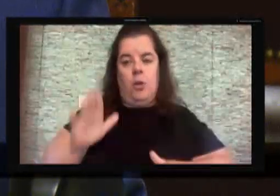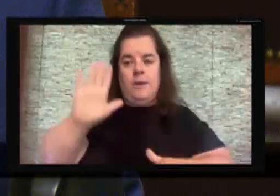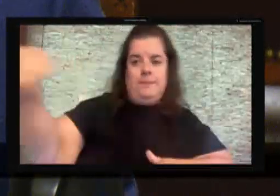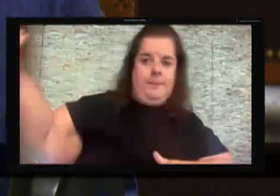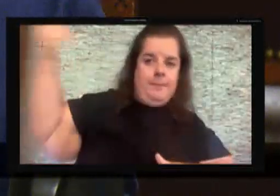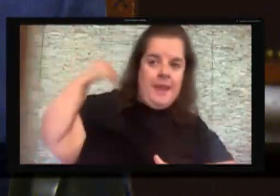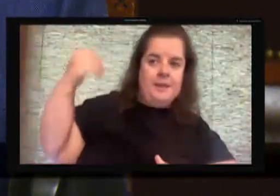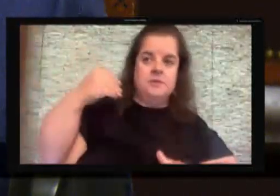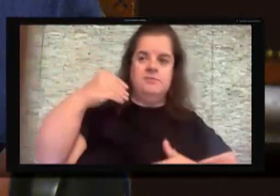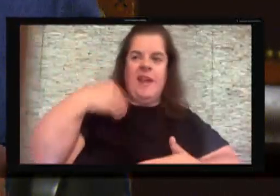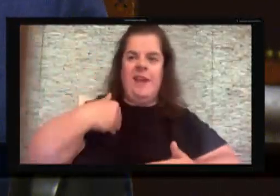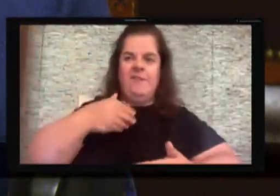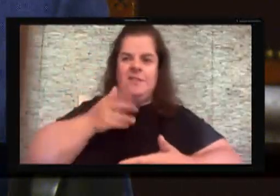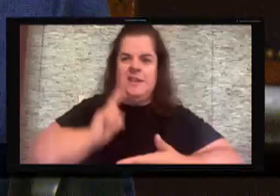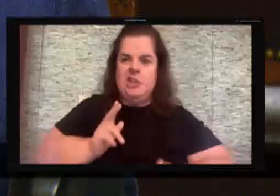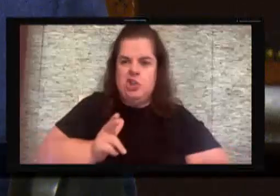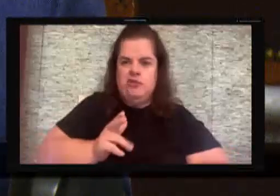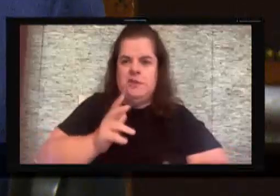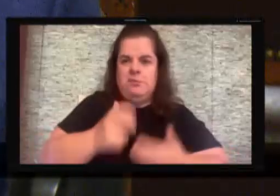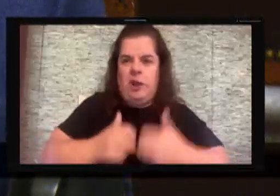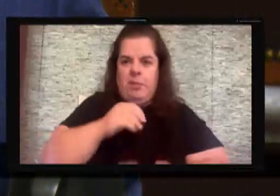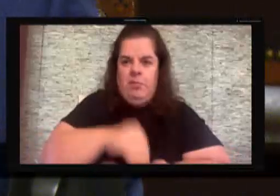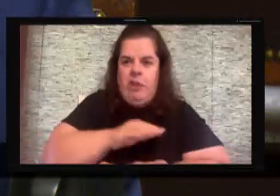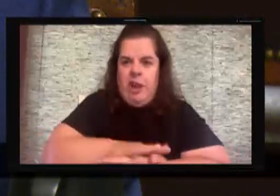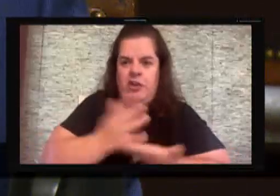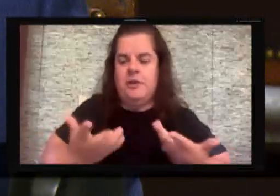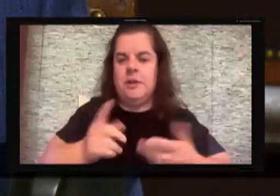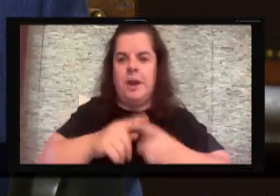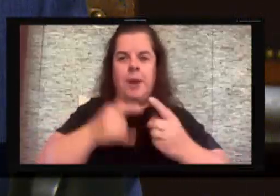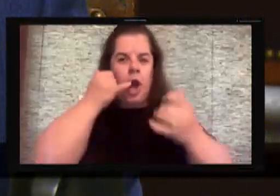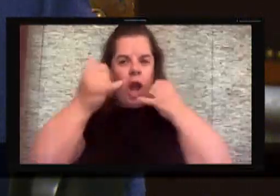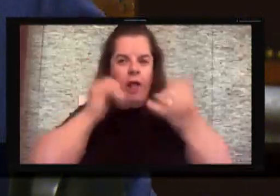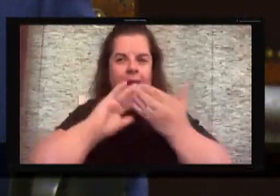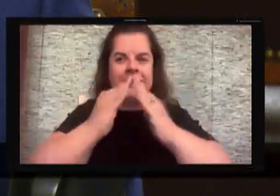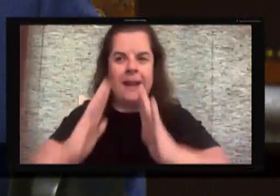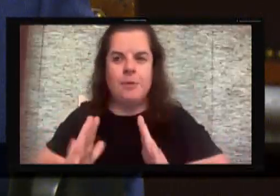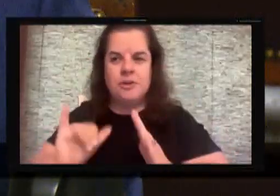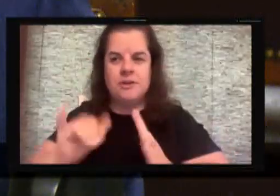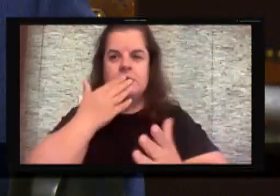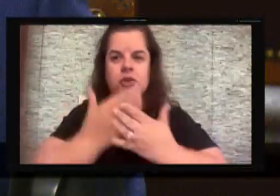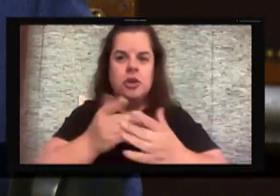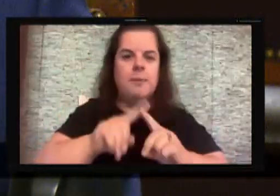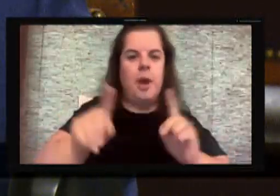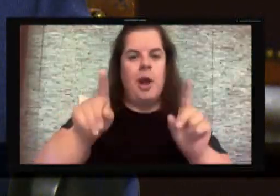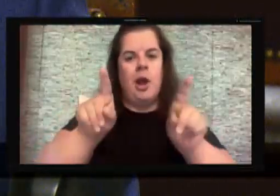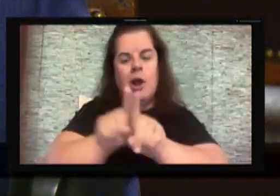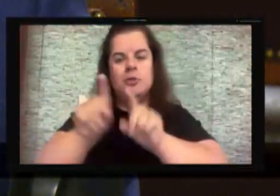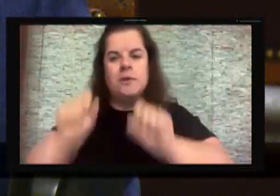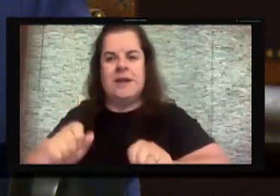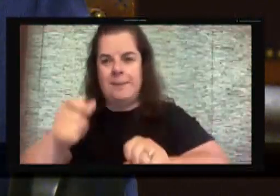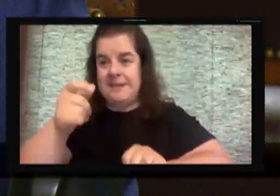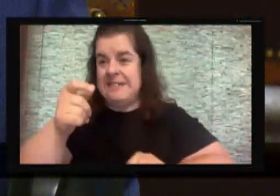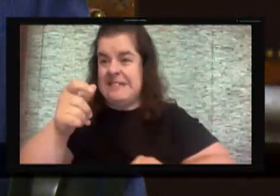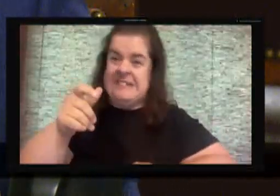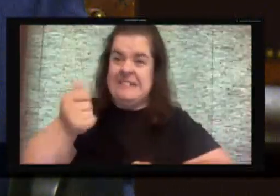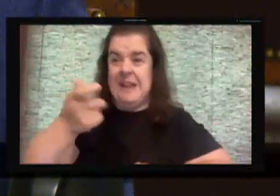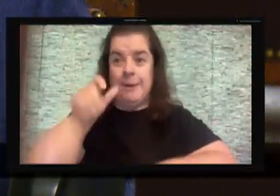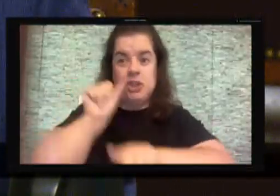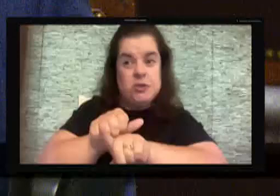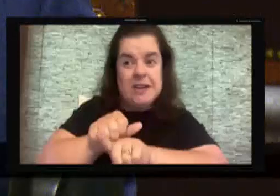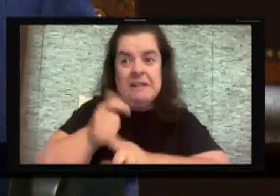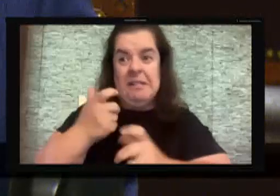that. But anyway, just calling neighbors, I think, is a good practice, but also could be tricky because not all neighbors get along